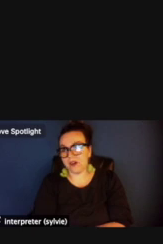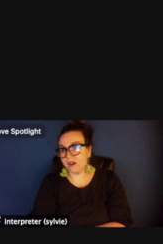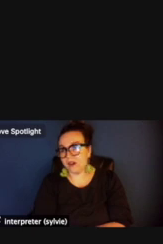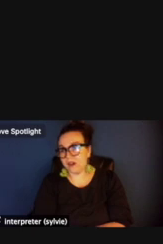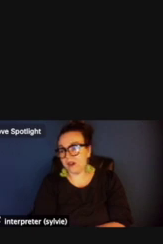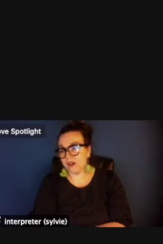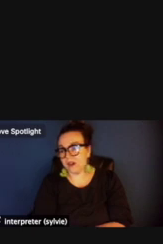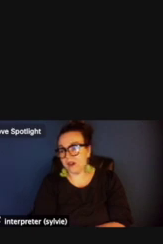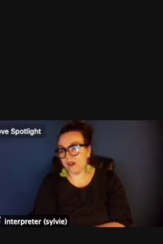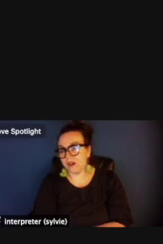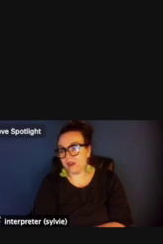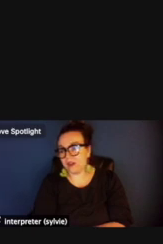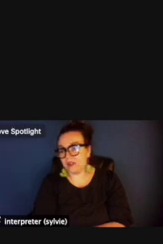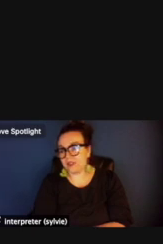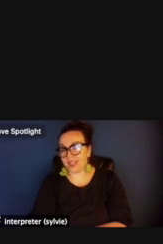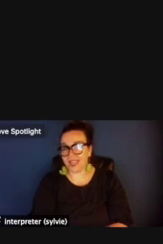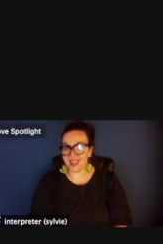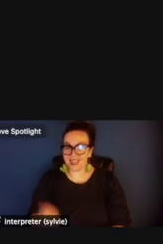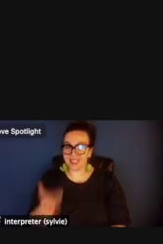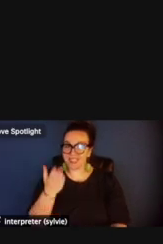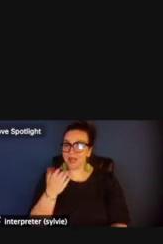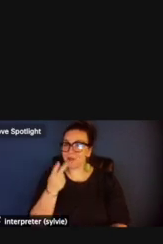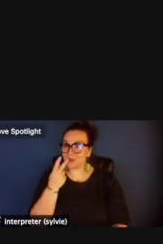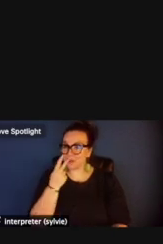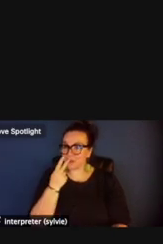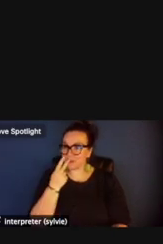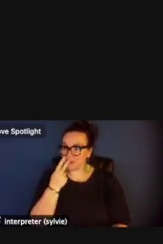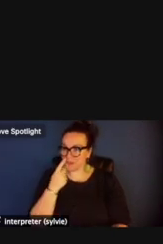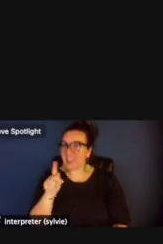it's pink as well. It's pink as well.